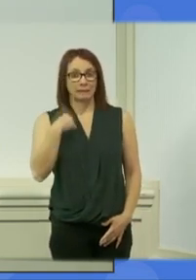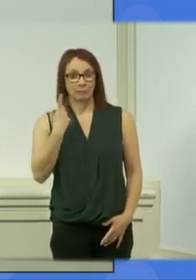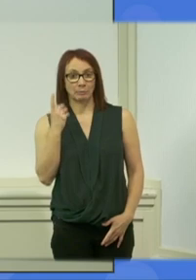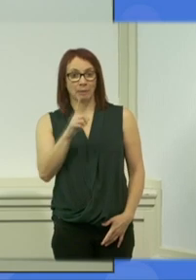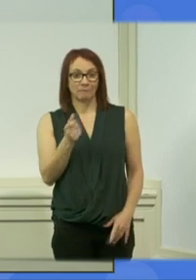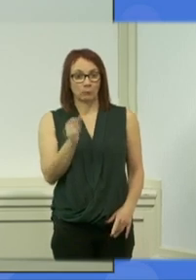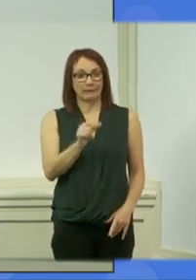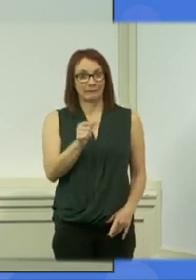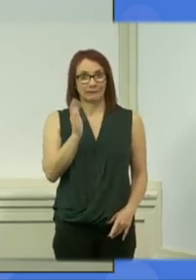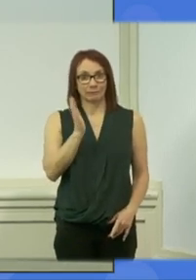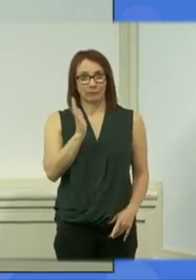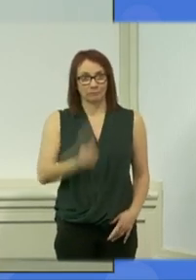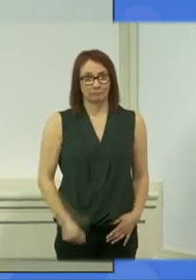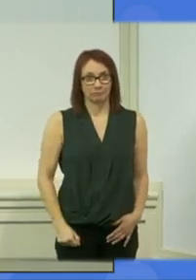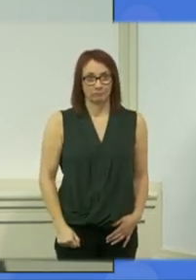introduce our next speaker.